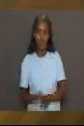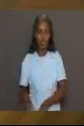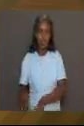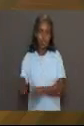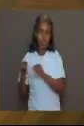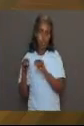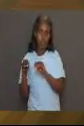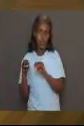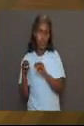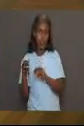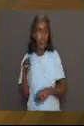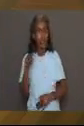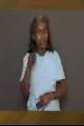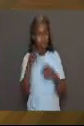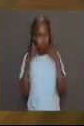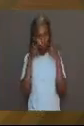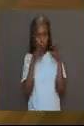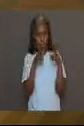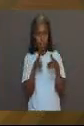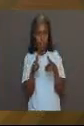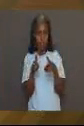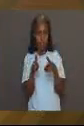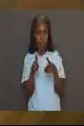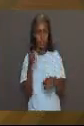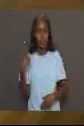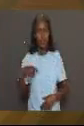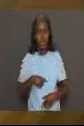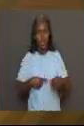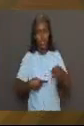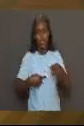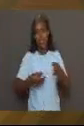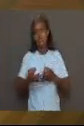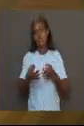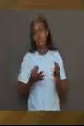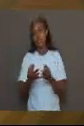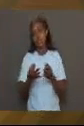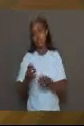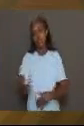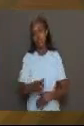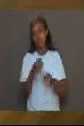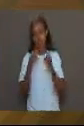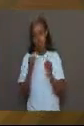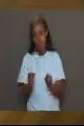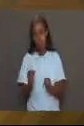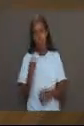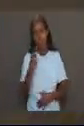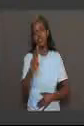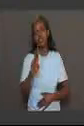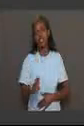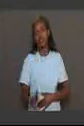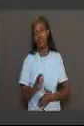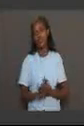Students, as you have seen, we can express probability as a ratio.